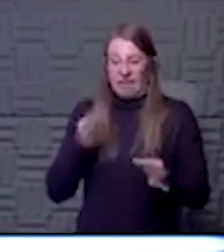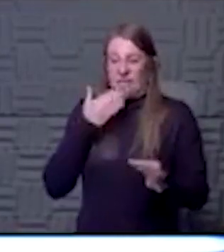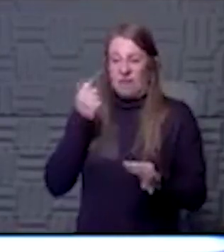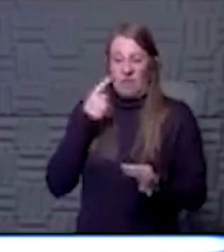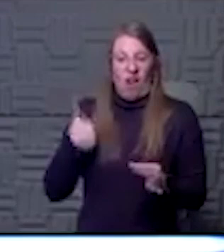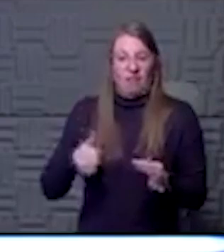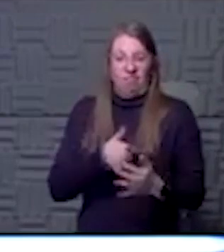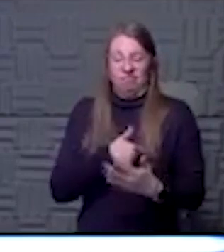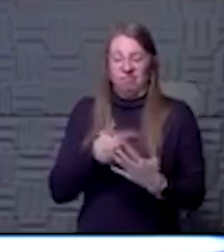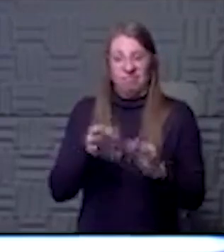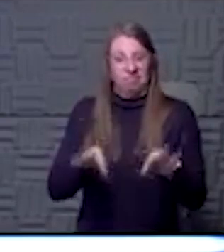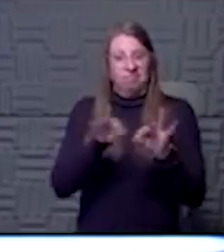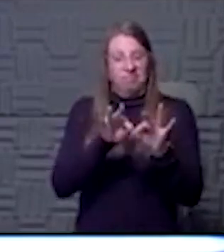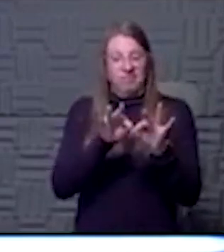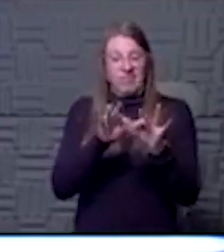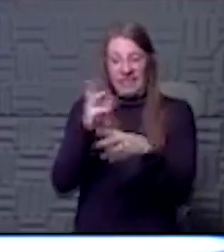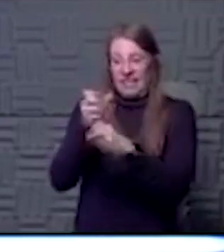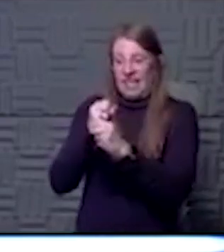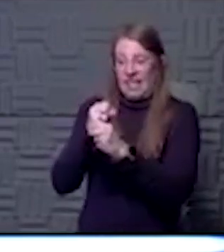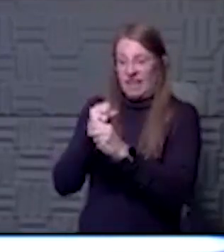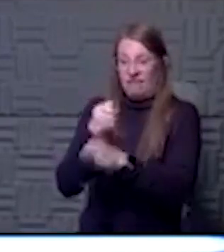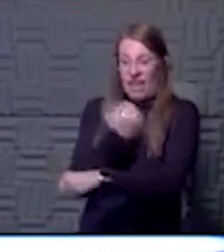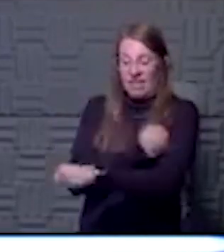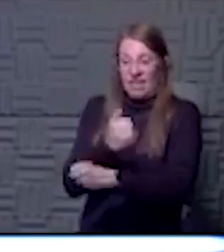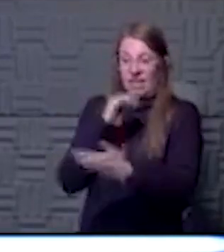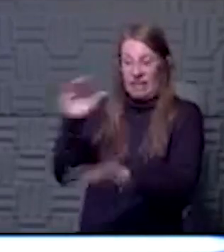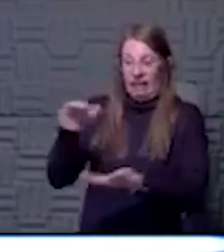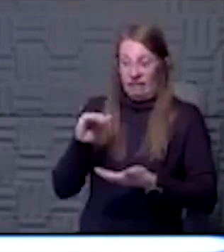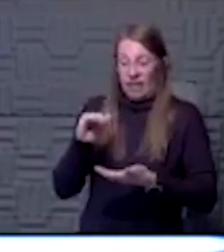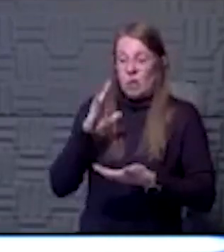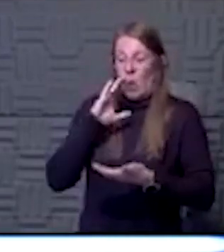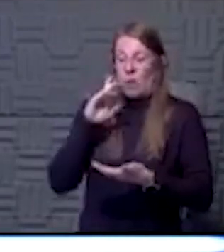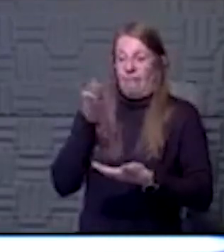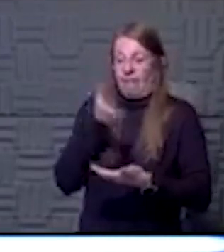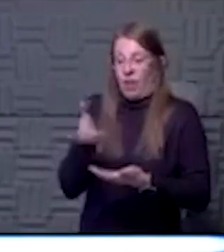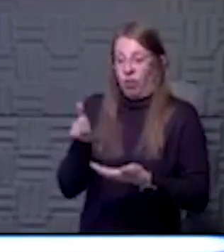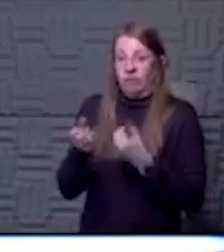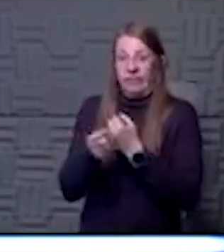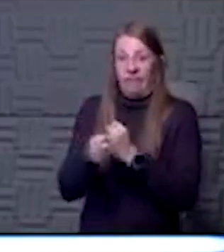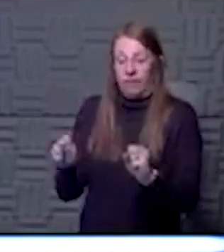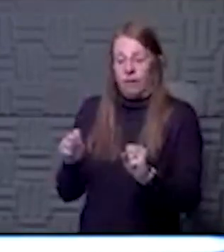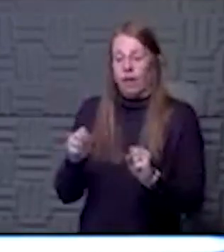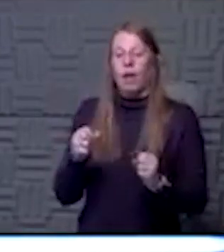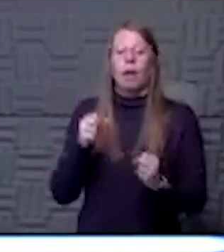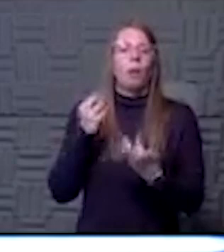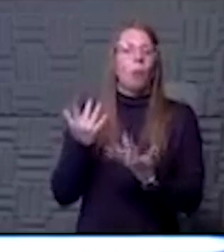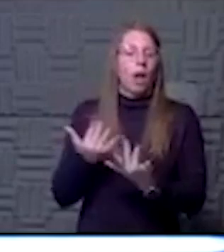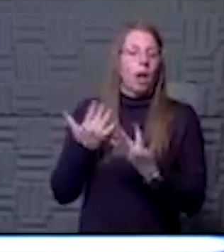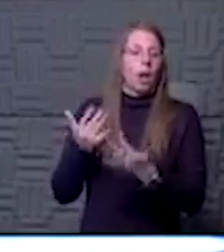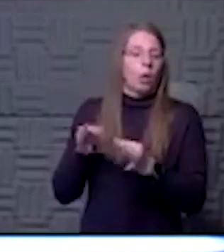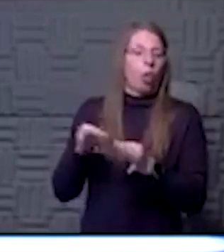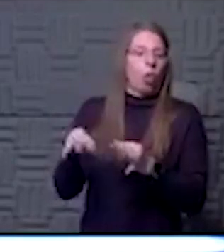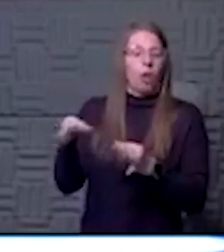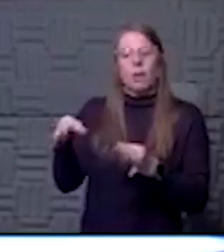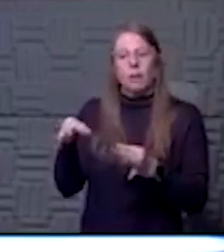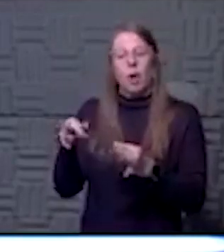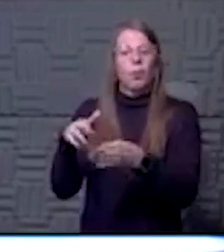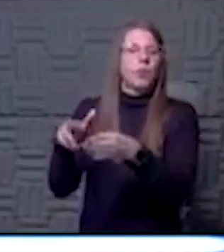to get the vaccine as soon as we know it's out there and safe. Rather than waiting around to see later what the results